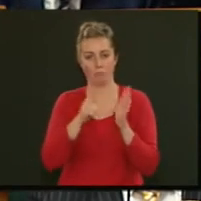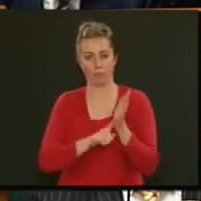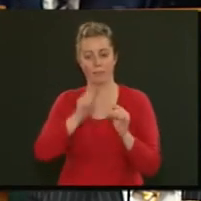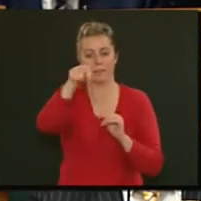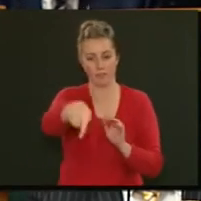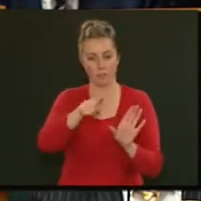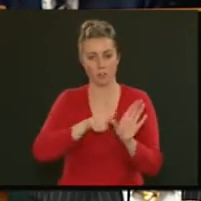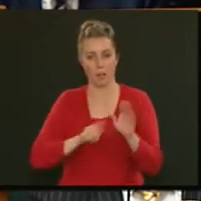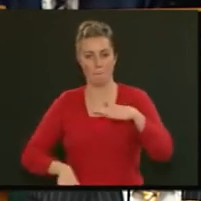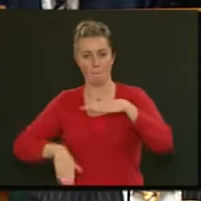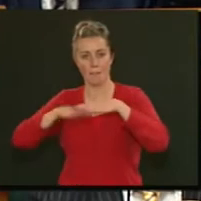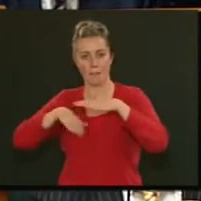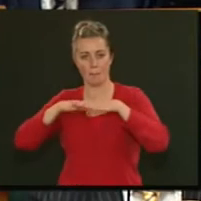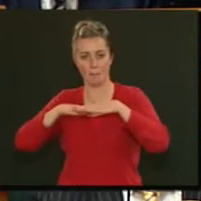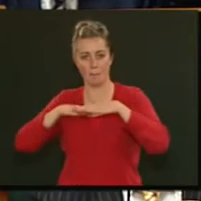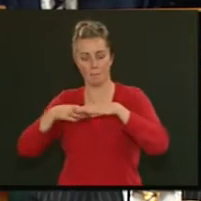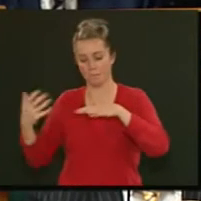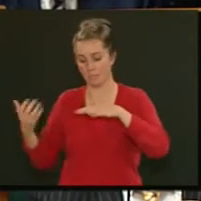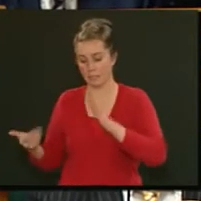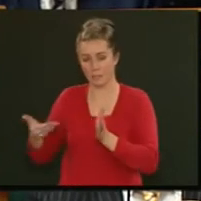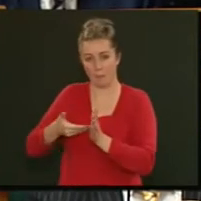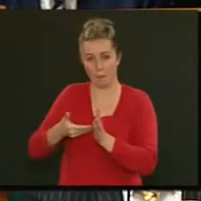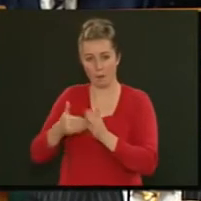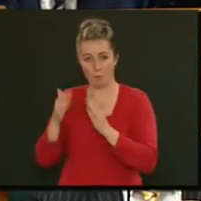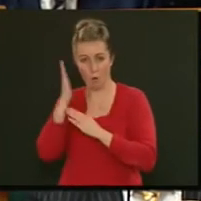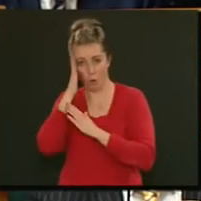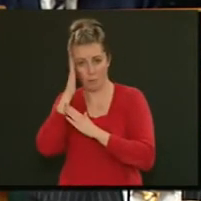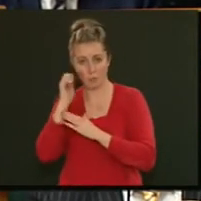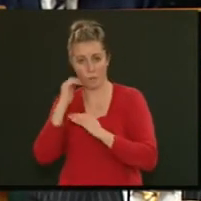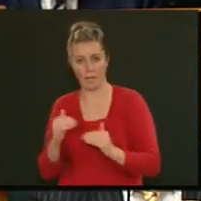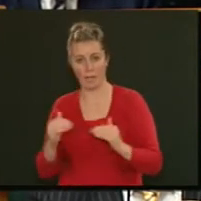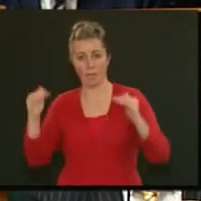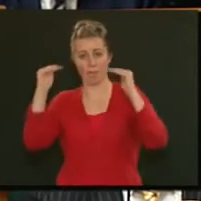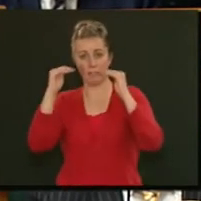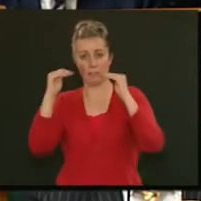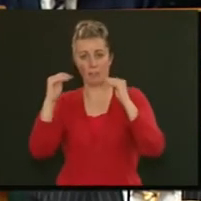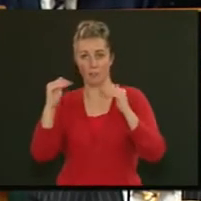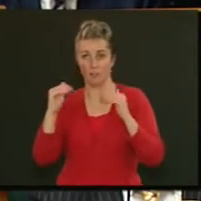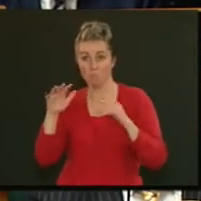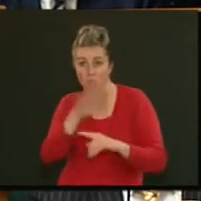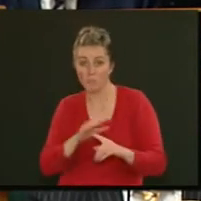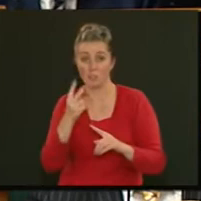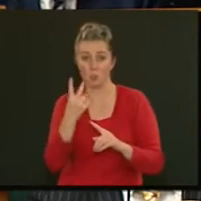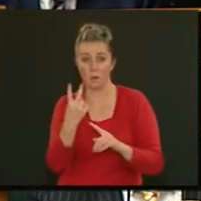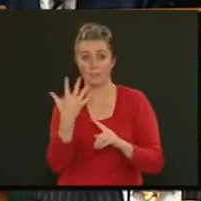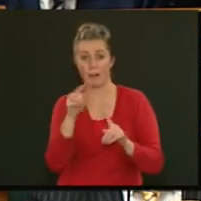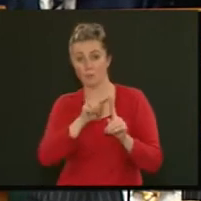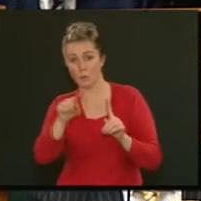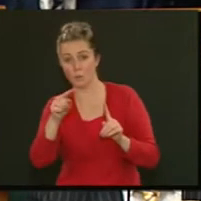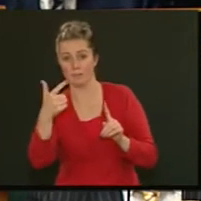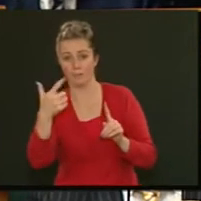maximum accommodation supplement rates for a two-person household will increase between $25 and $75 a